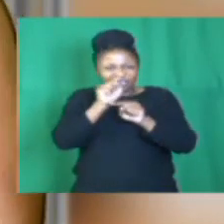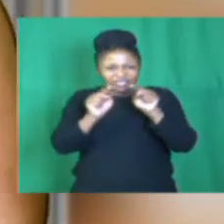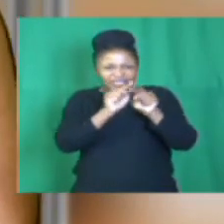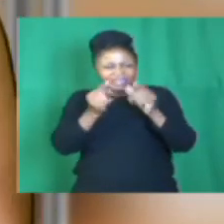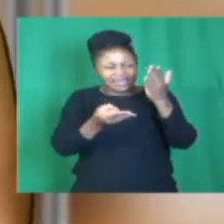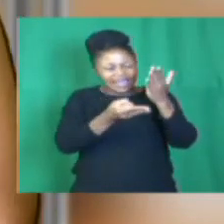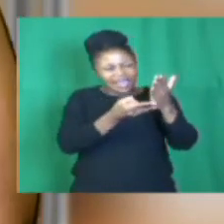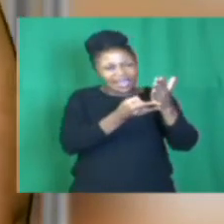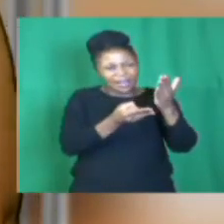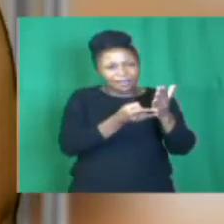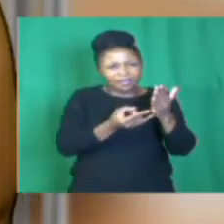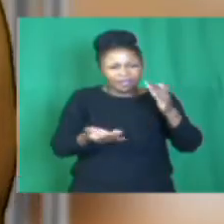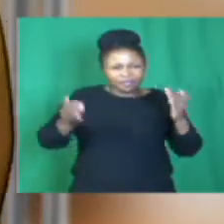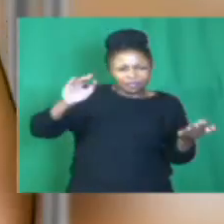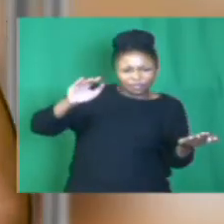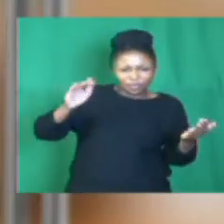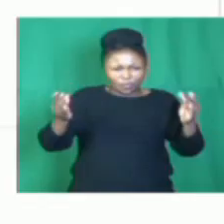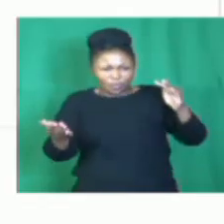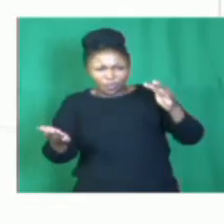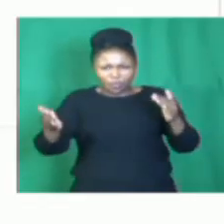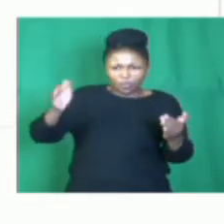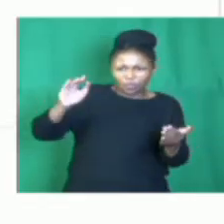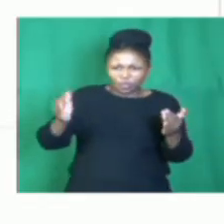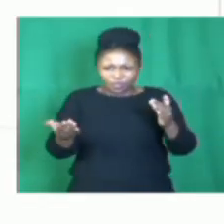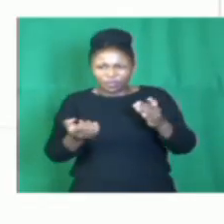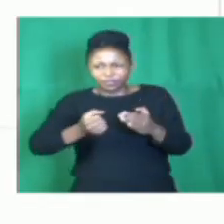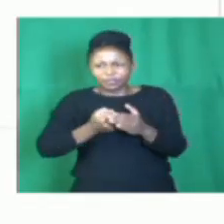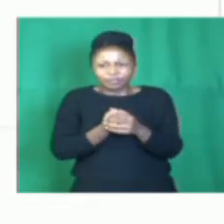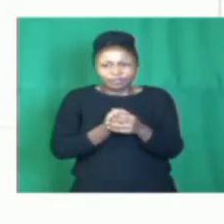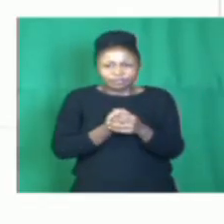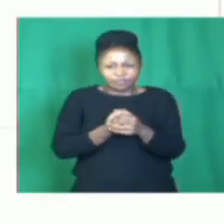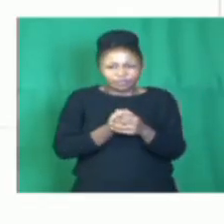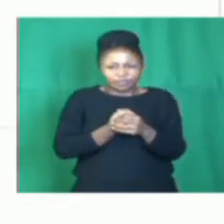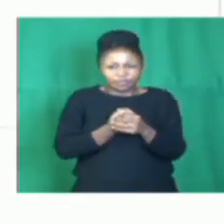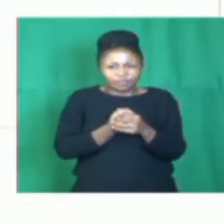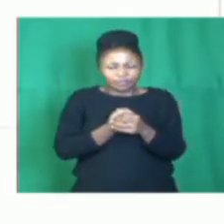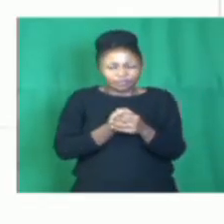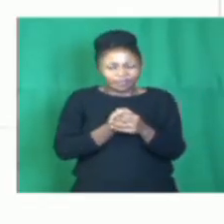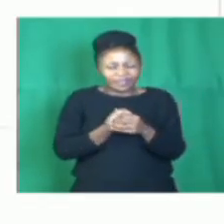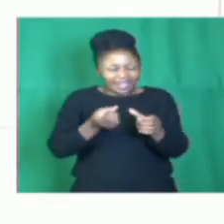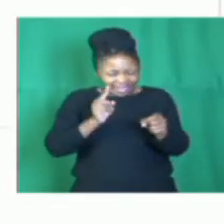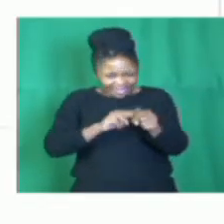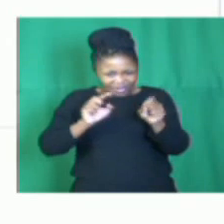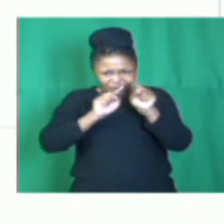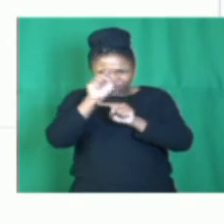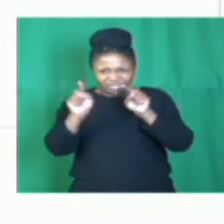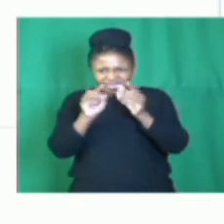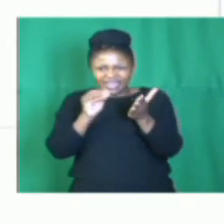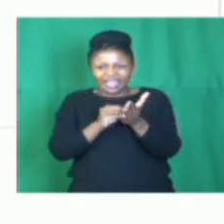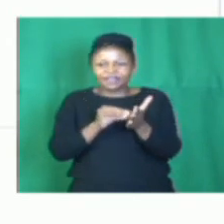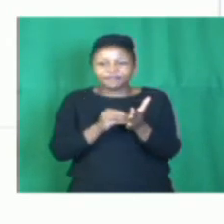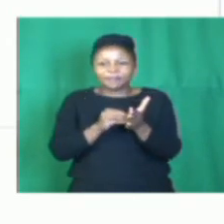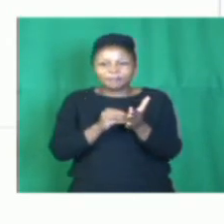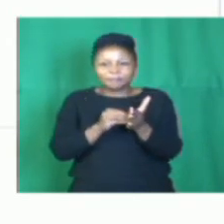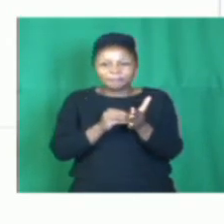include contrast and infer. Let us take a look at this question quickly, my dear Lena. How do